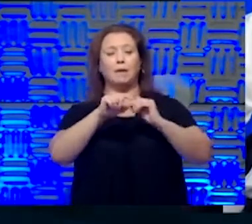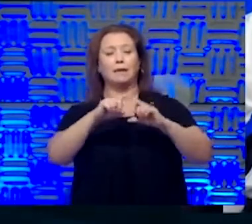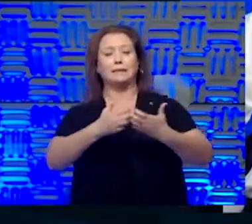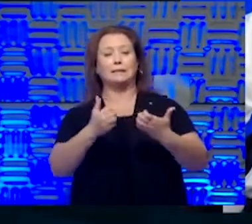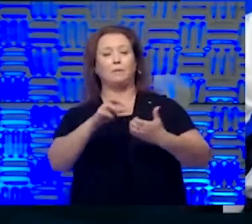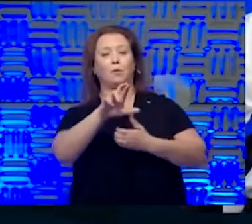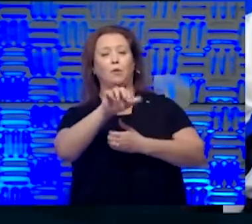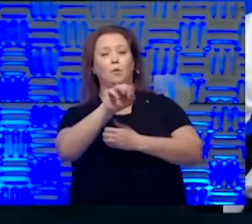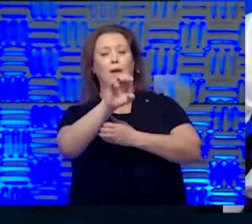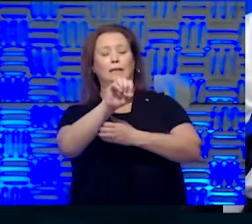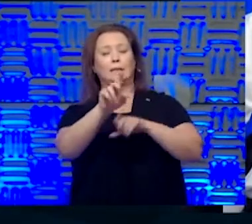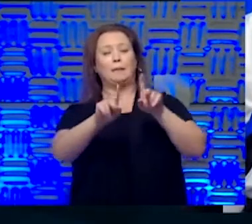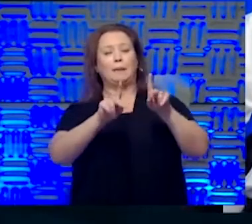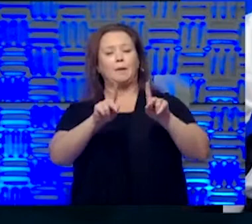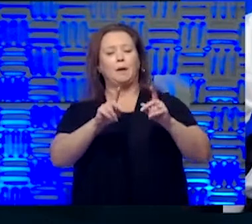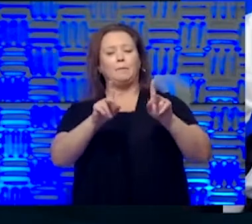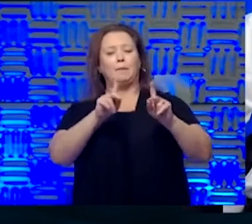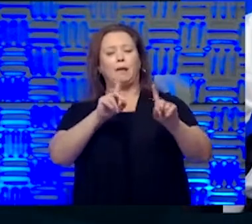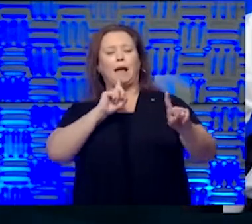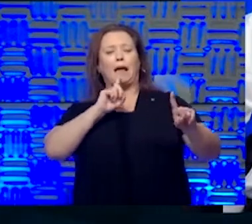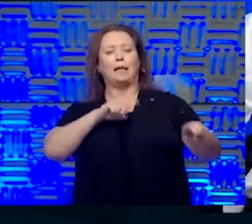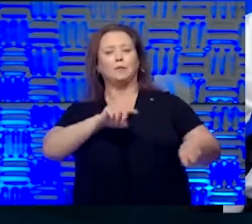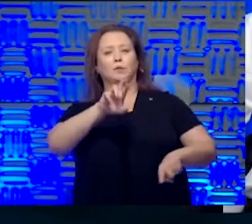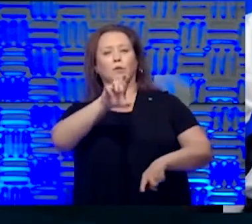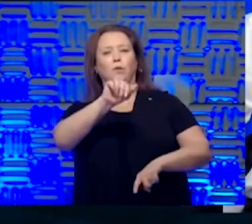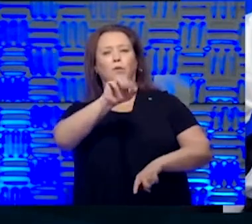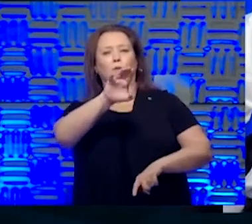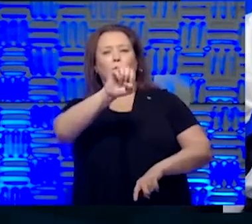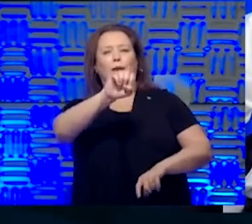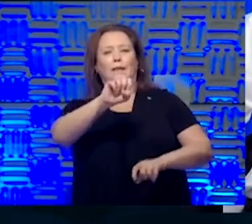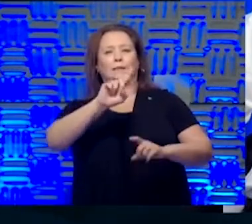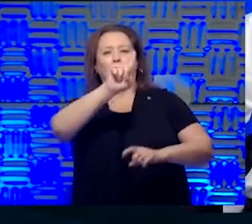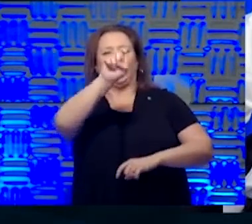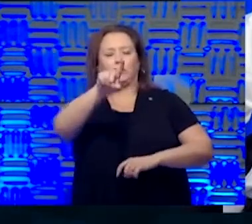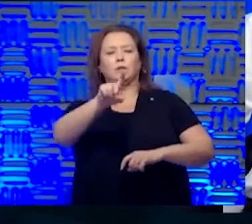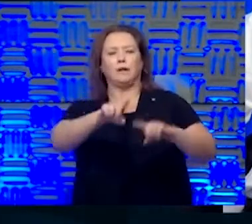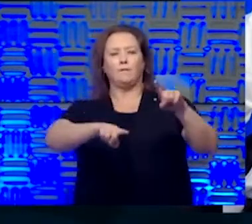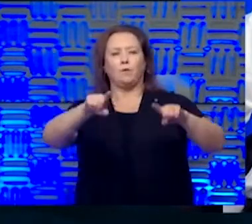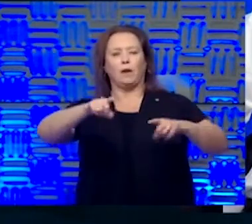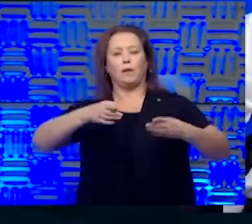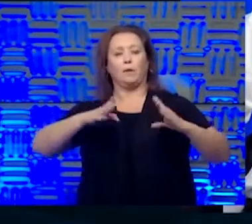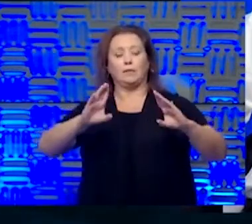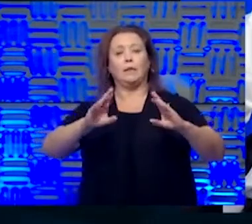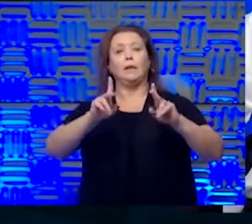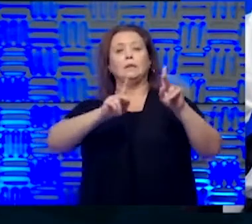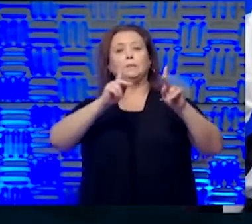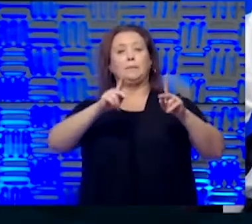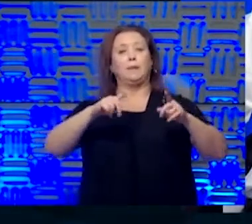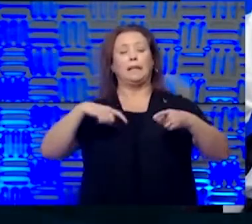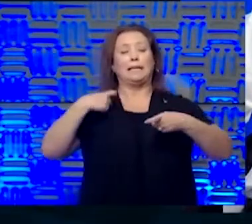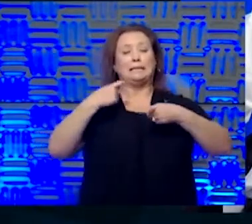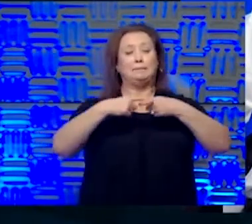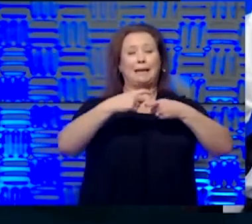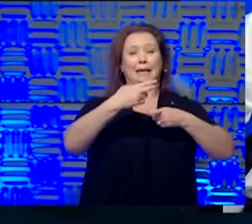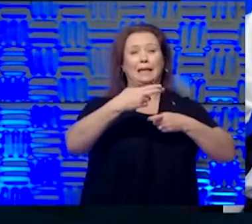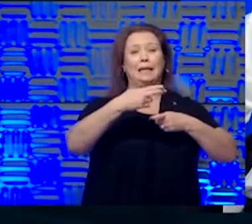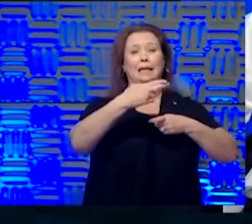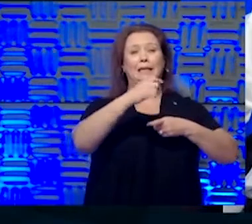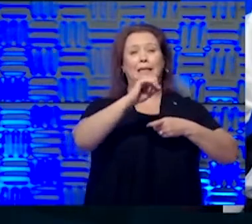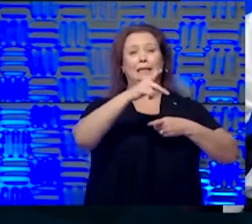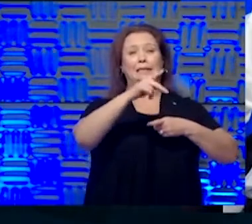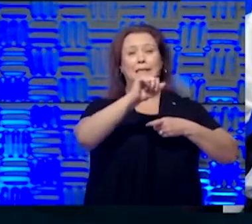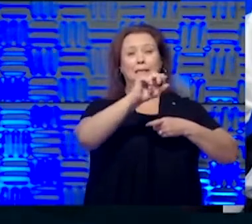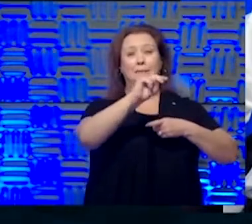get people who answer the race question multiple ways. So you have a lot of folks that would be categorized as Hispanic ethnicity who are also